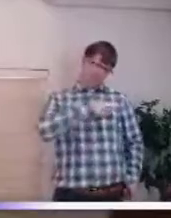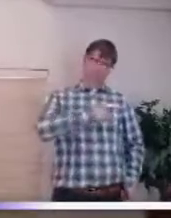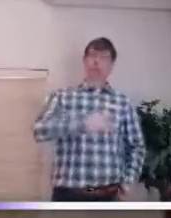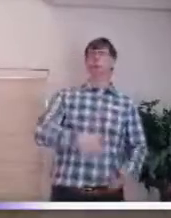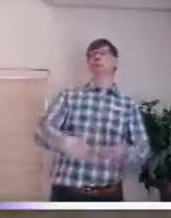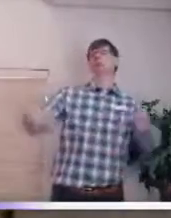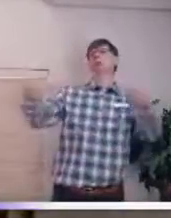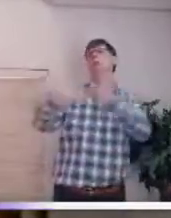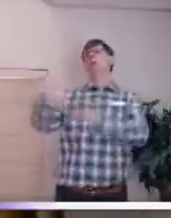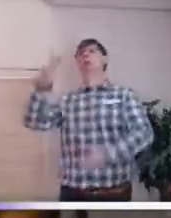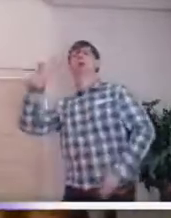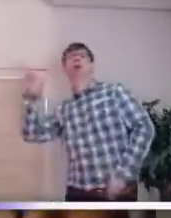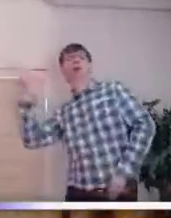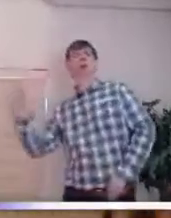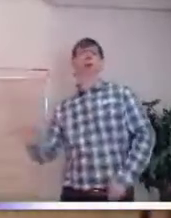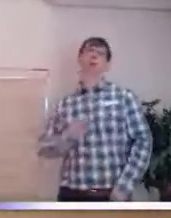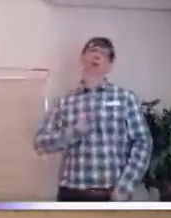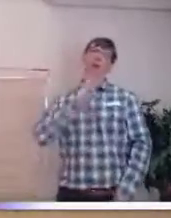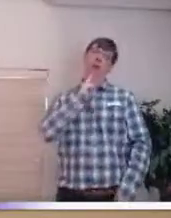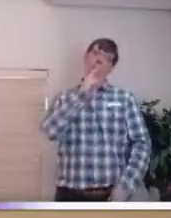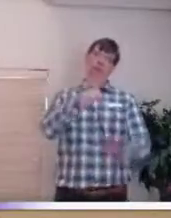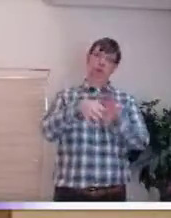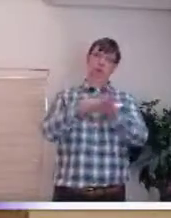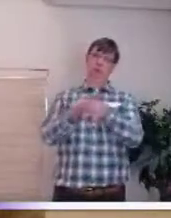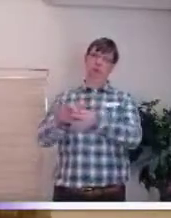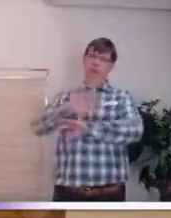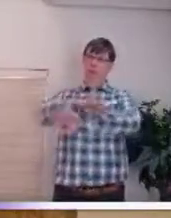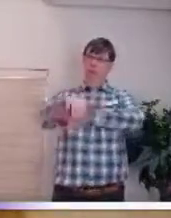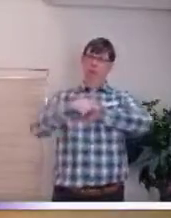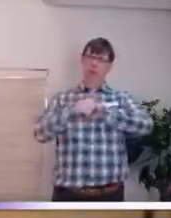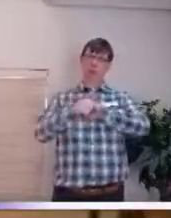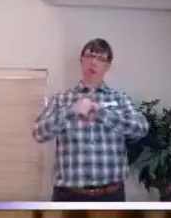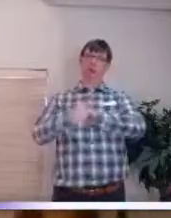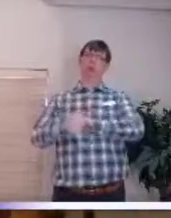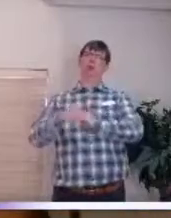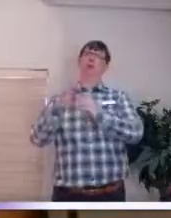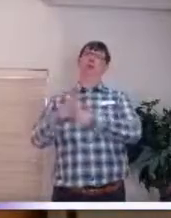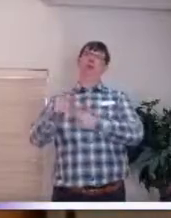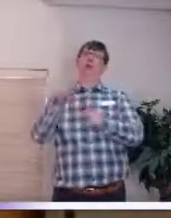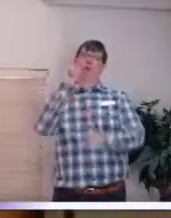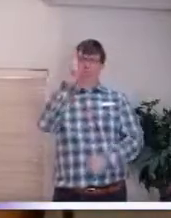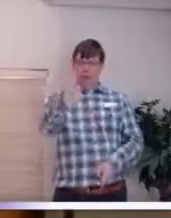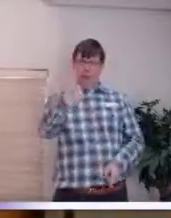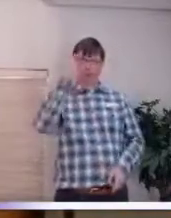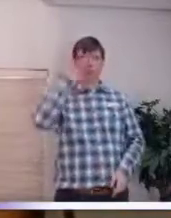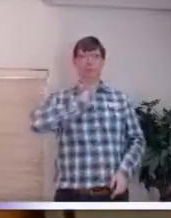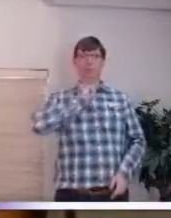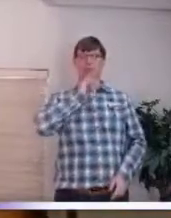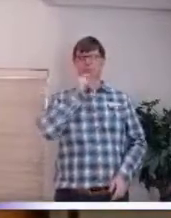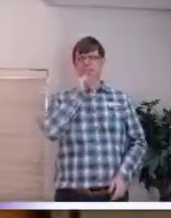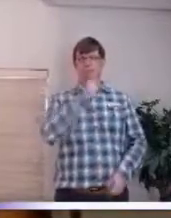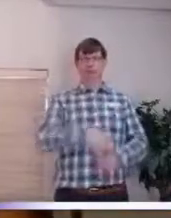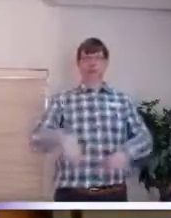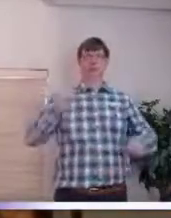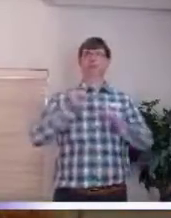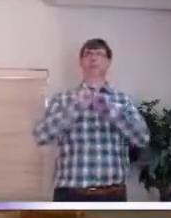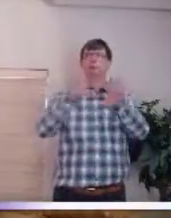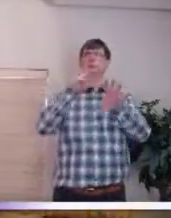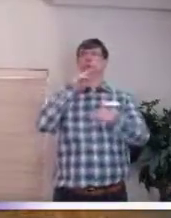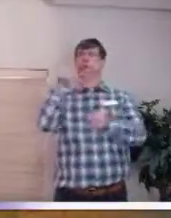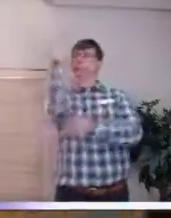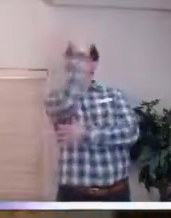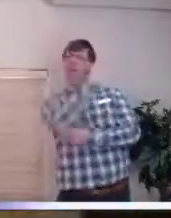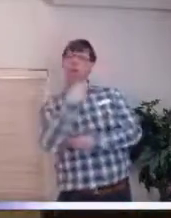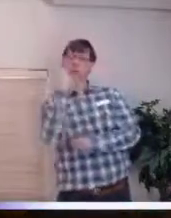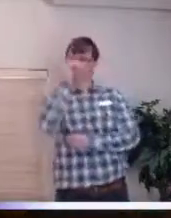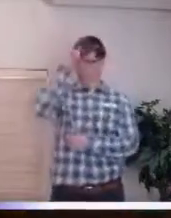with others, if I'm knowing what peace is for myself, if I'm experiencing the beauty